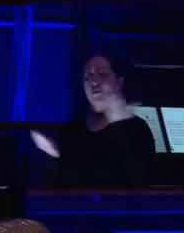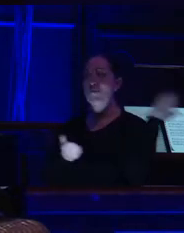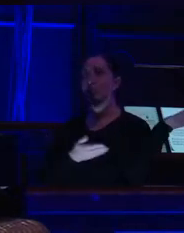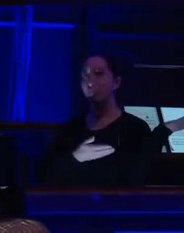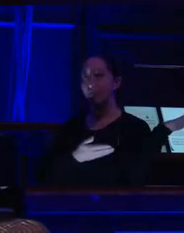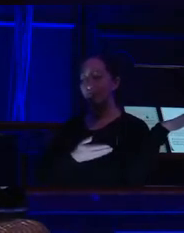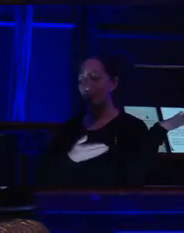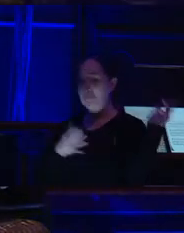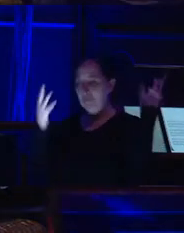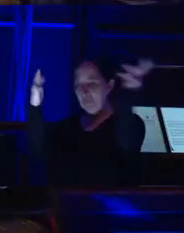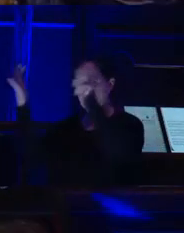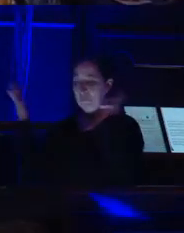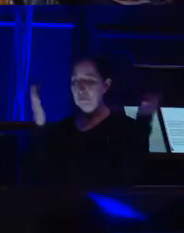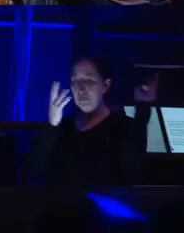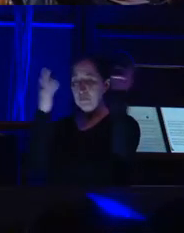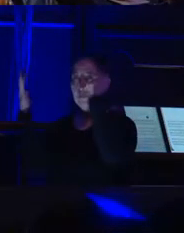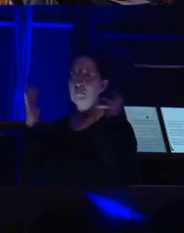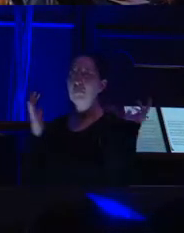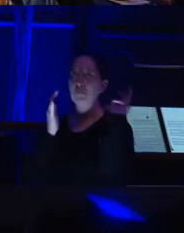Governor Gilchrist.